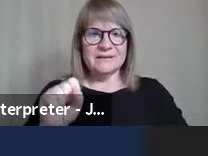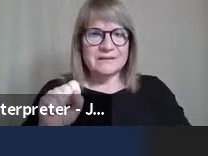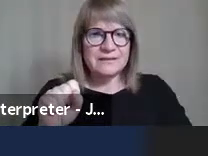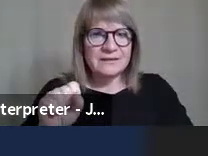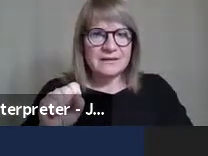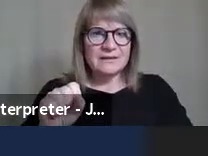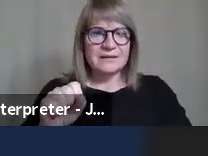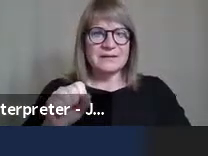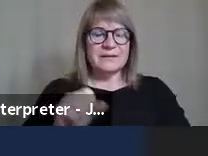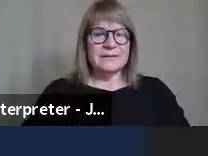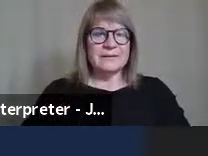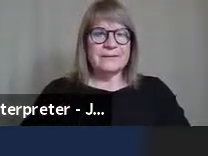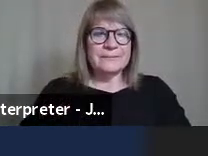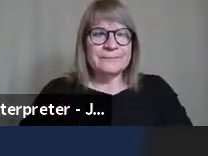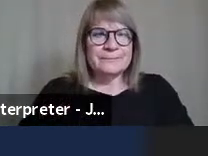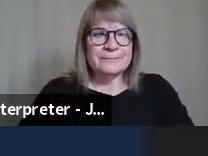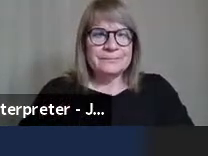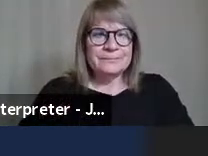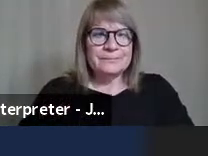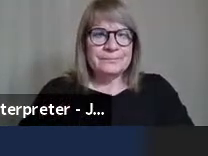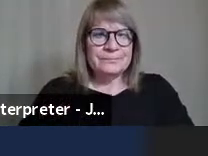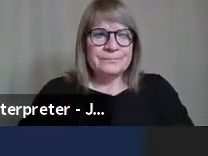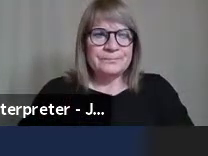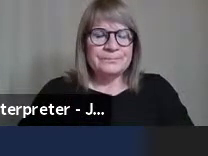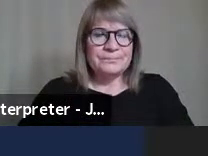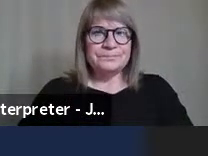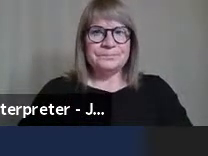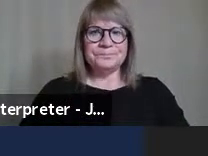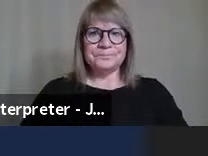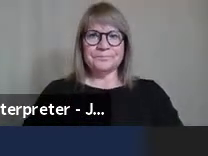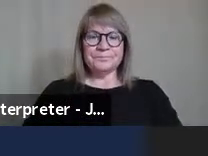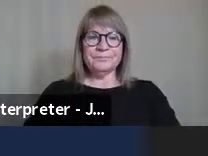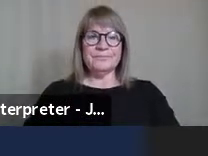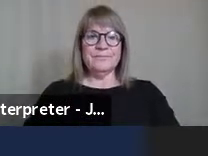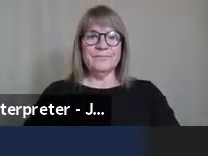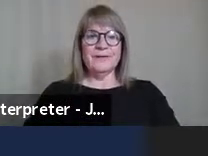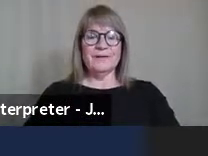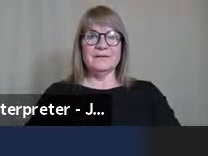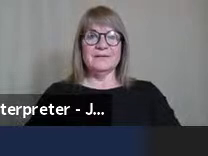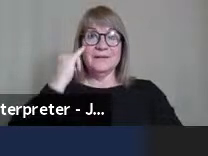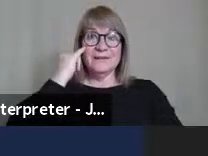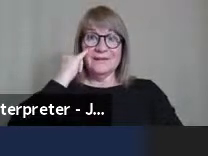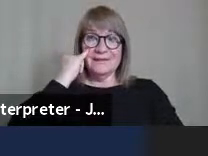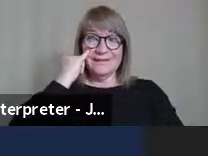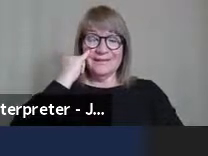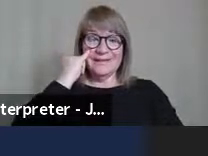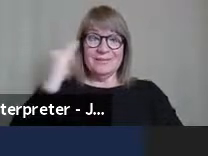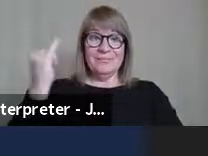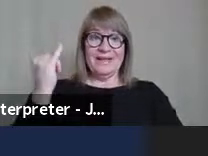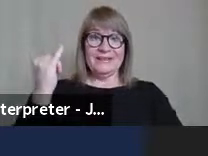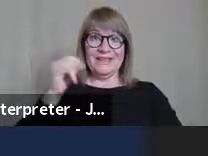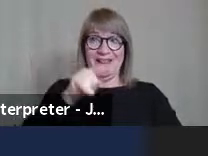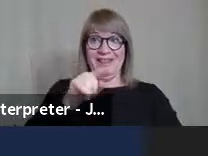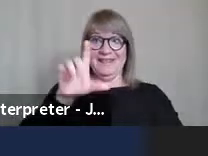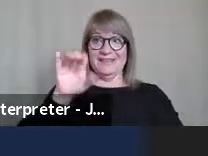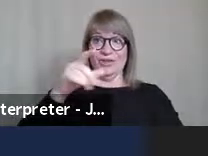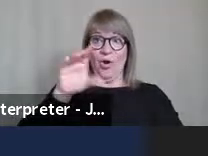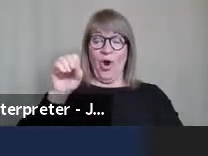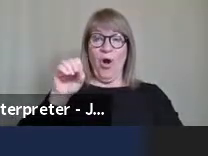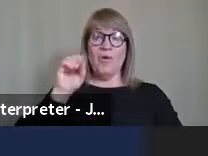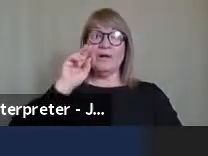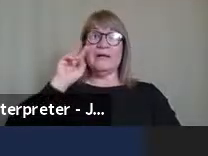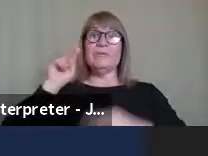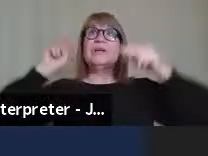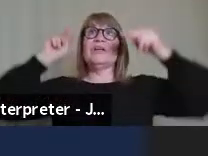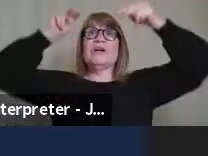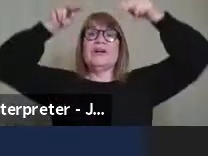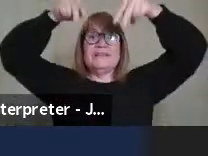bigger view or if there was a kind of a view from 30 000 feet of this logo perhaps we would also see the deeper roots that are at